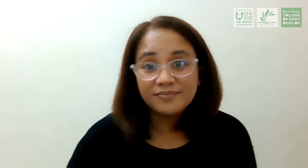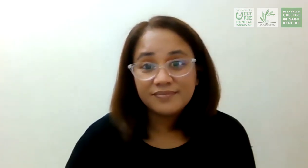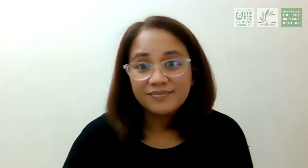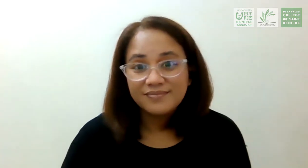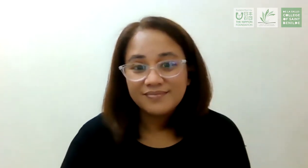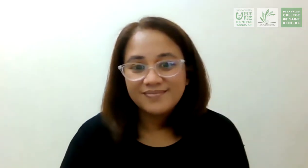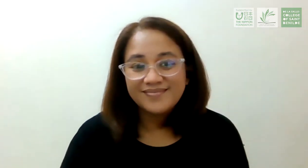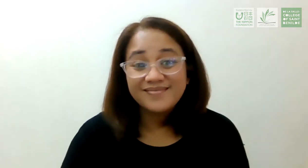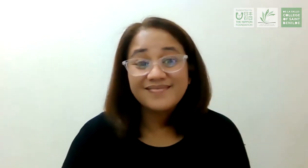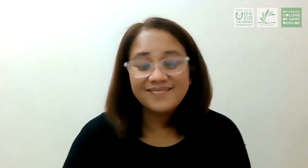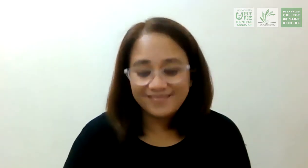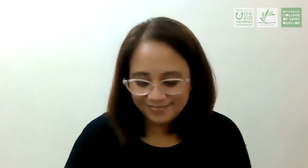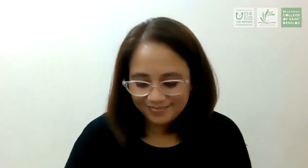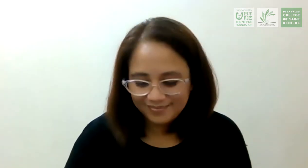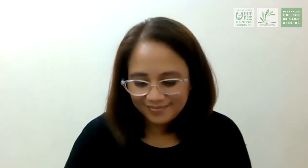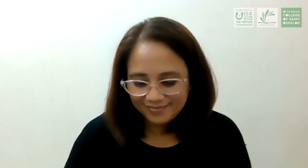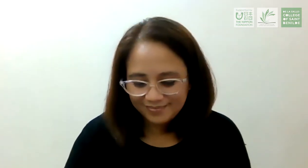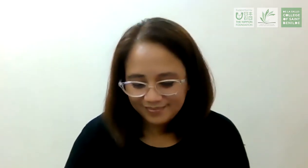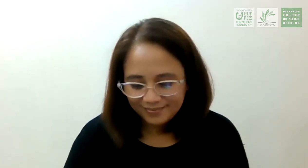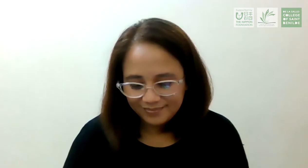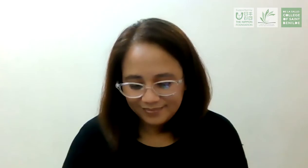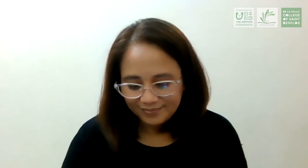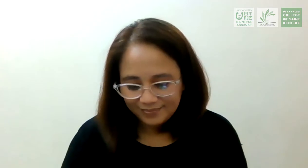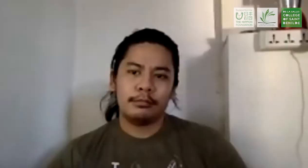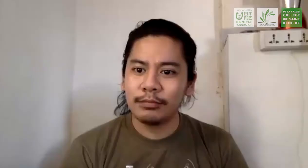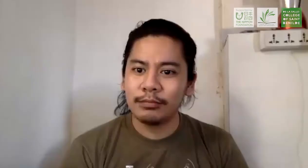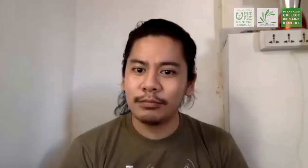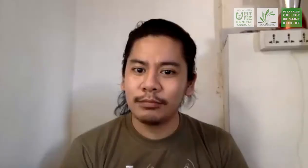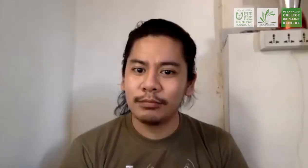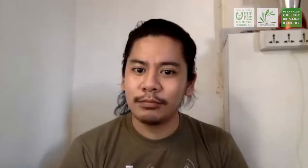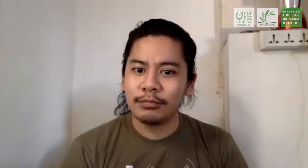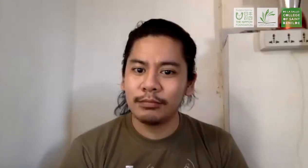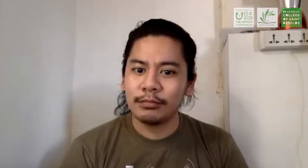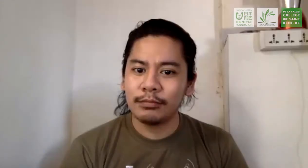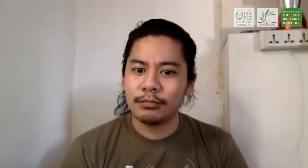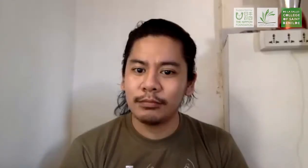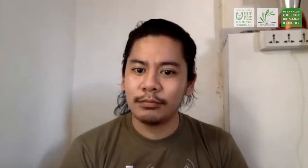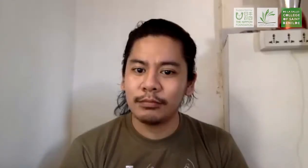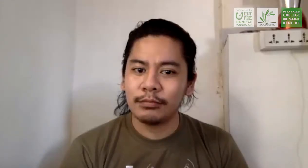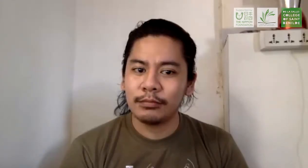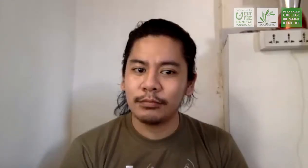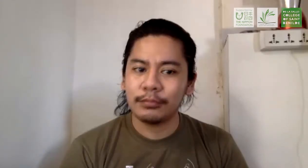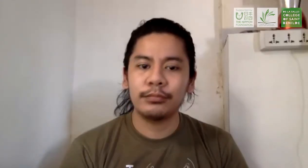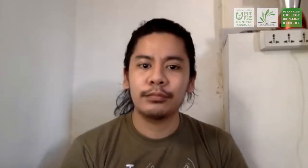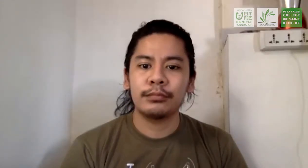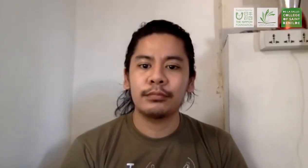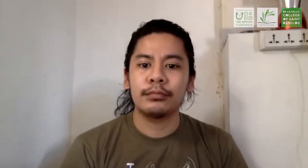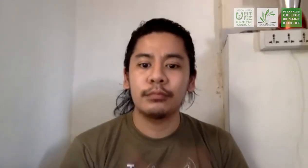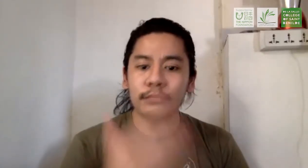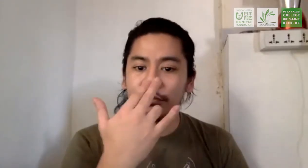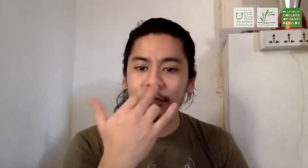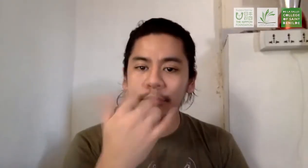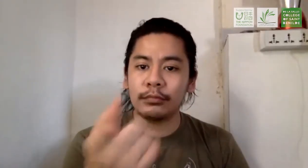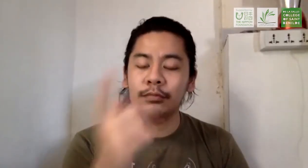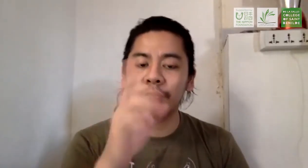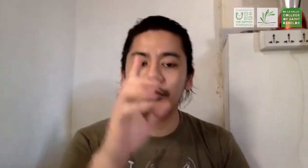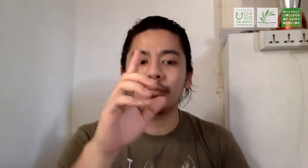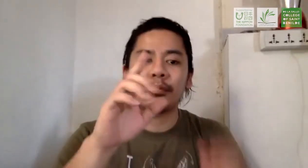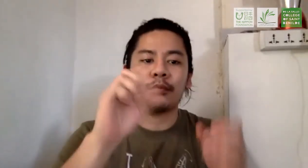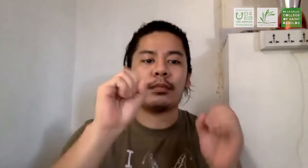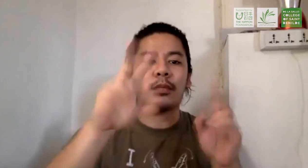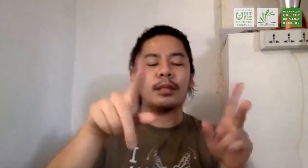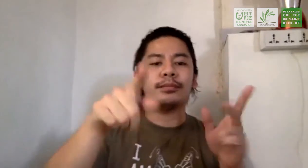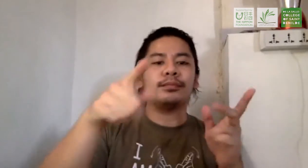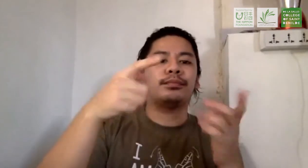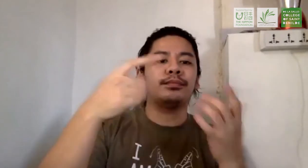We have thumbs up. Everyone Okay. has a thumbs up. Okay. So quiz will be